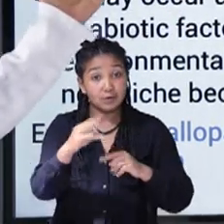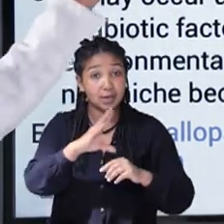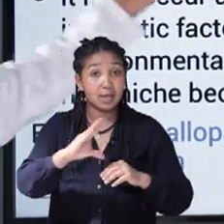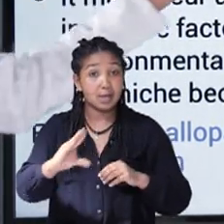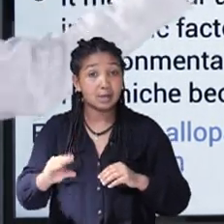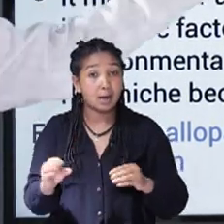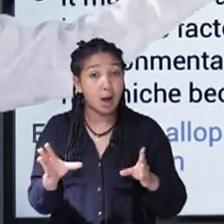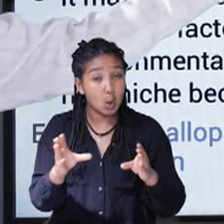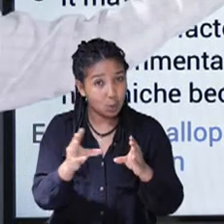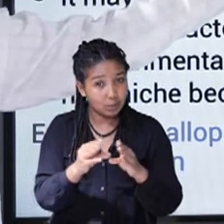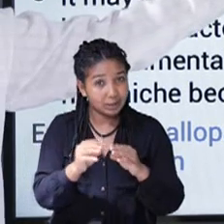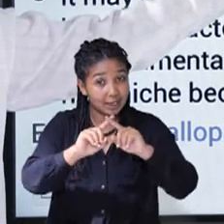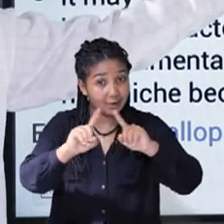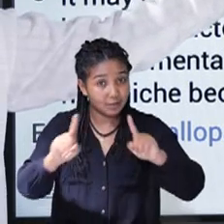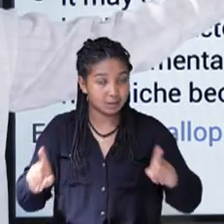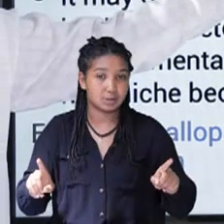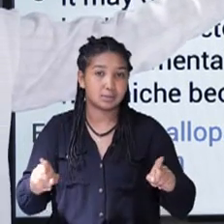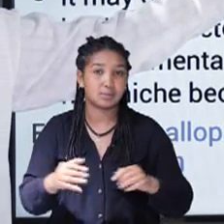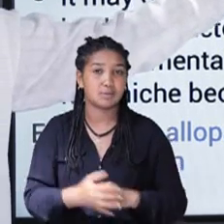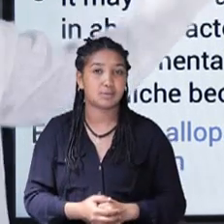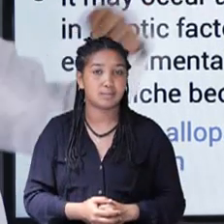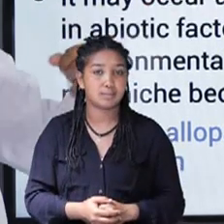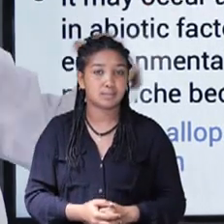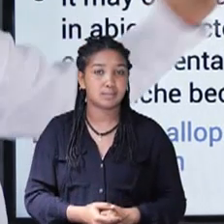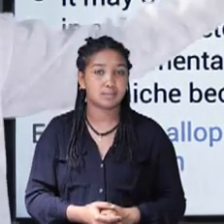and accumulated differences,